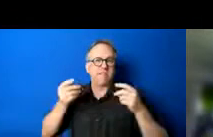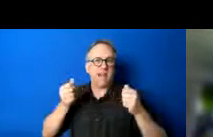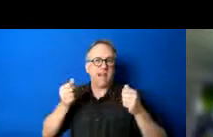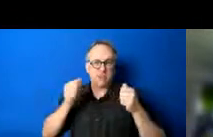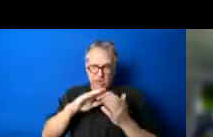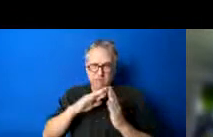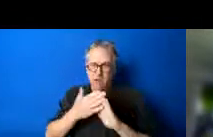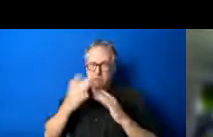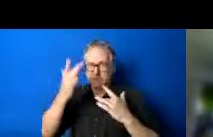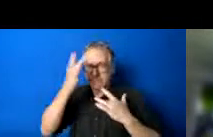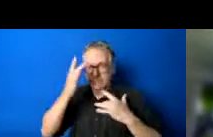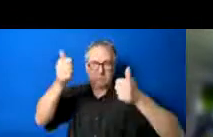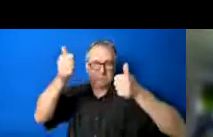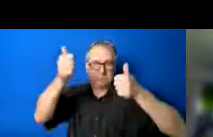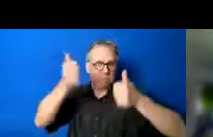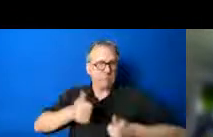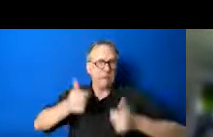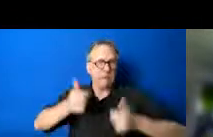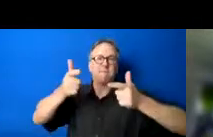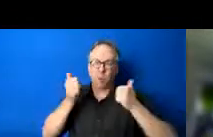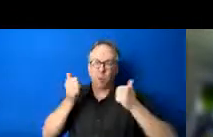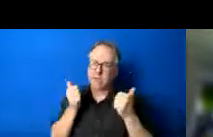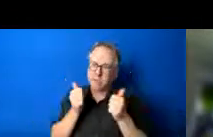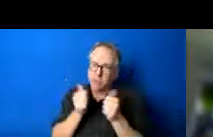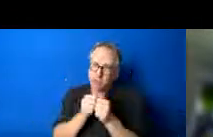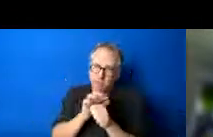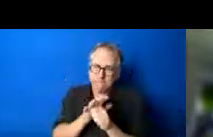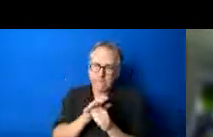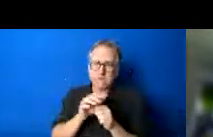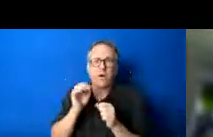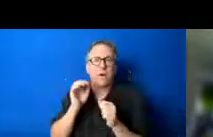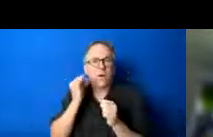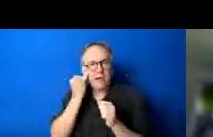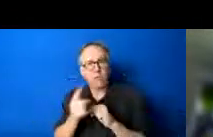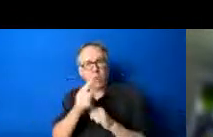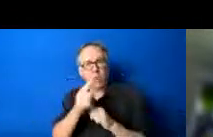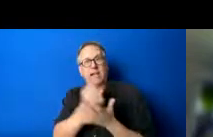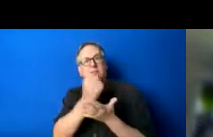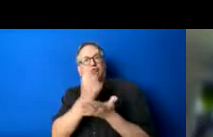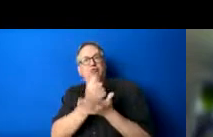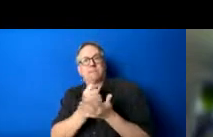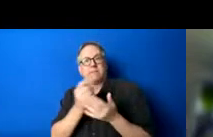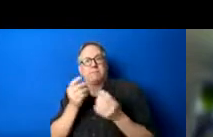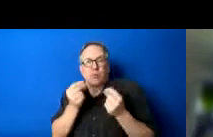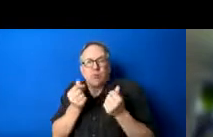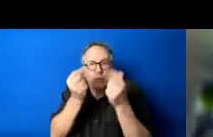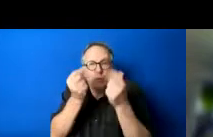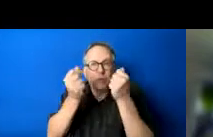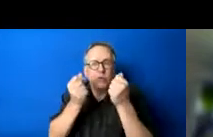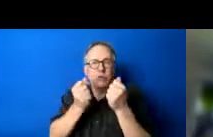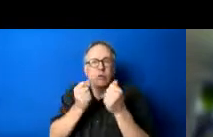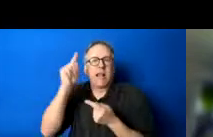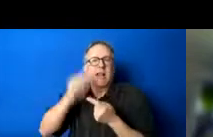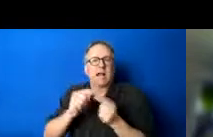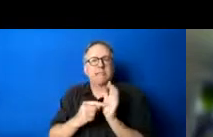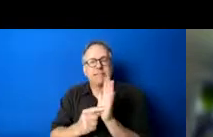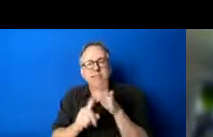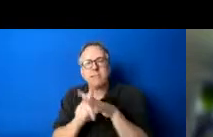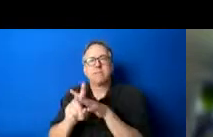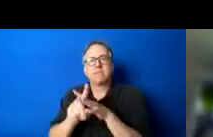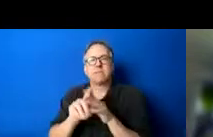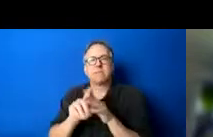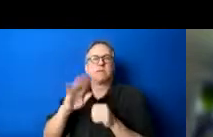sicker very quick. So by getting treatment, you could have less serious symptoms and may lower the chance of your illness